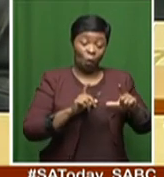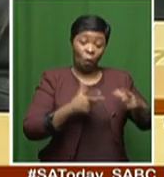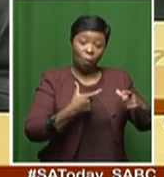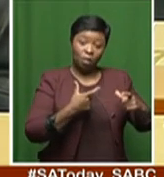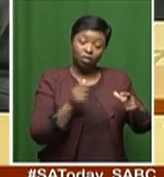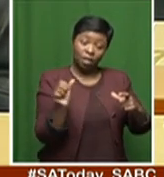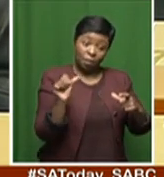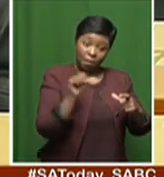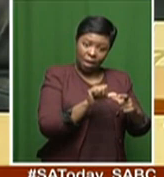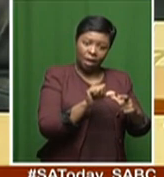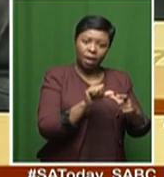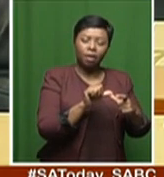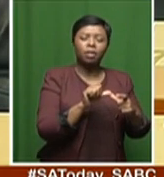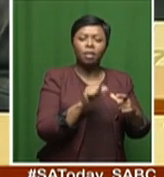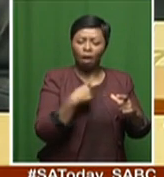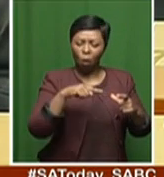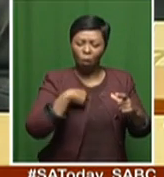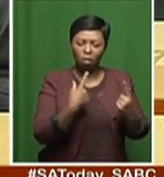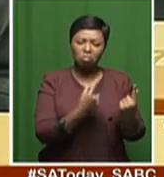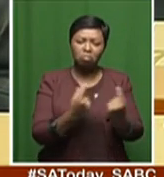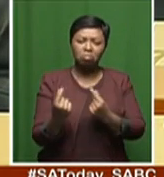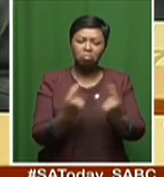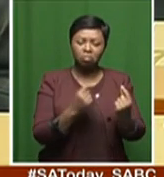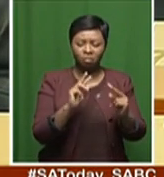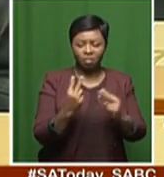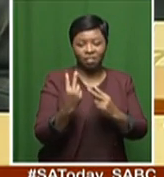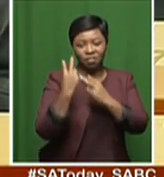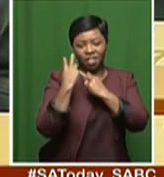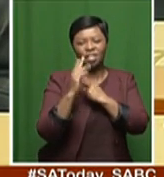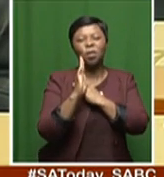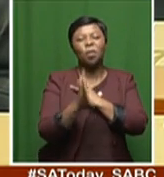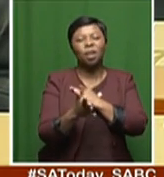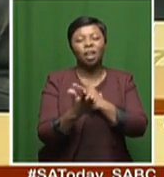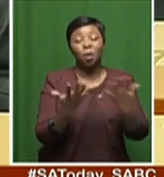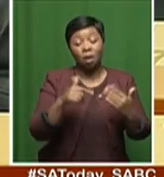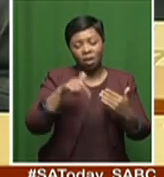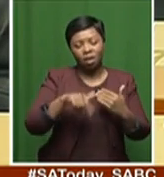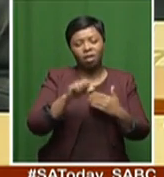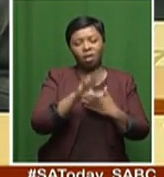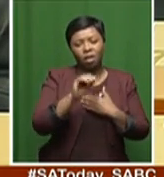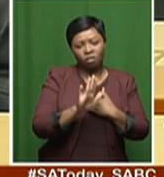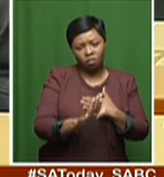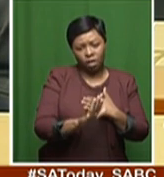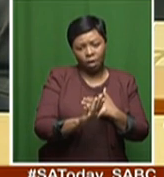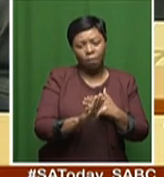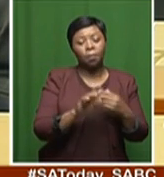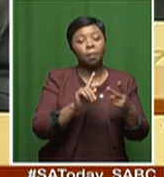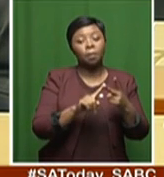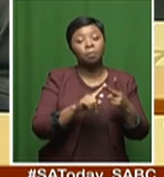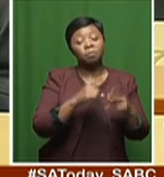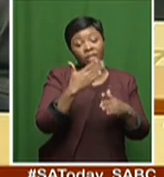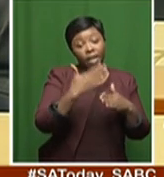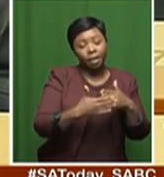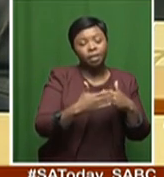the actions that we have taken in the state to end state capture, to dismantle